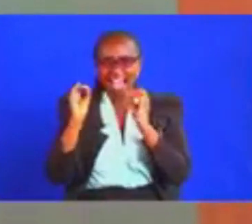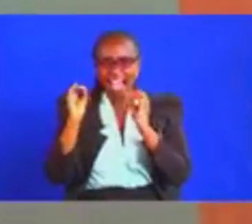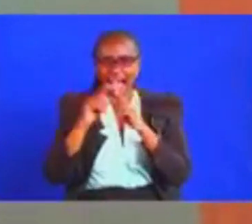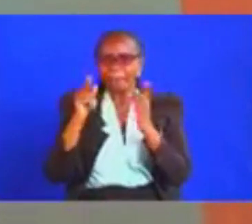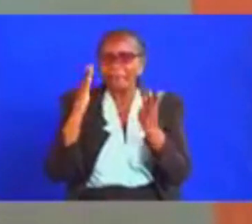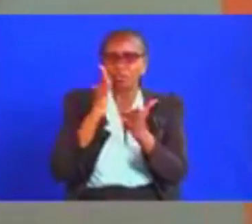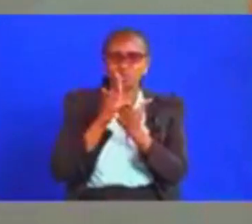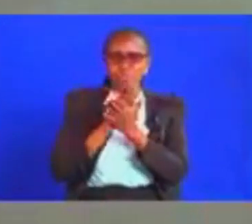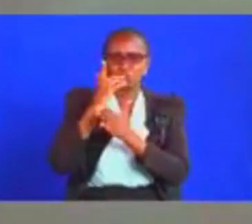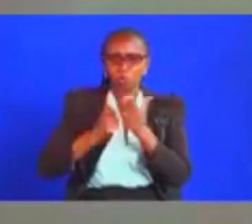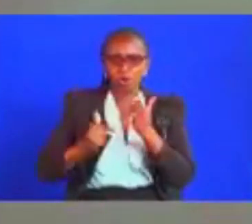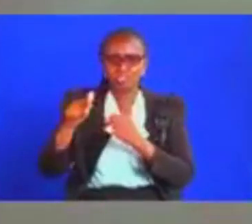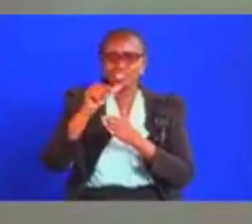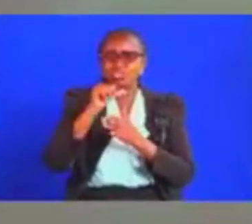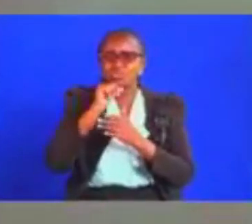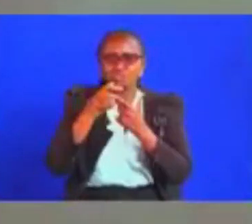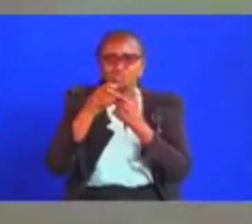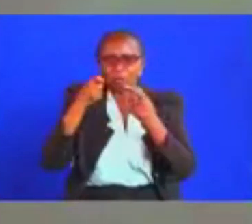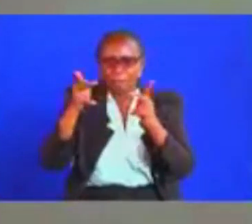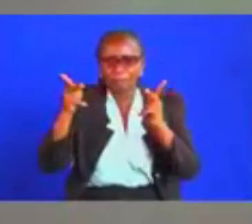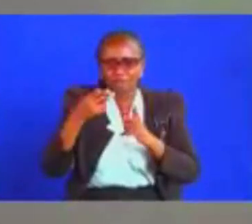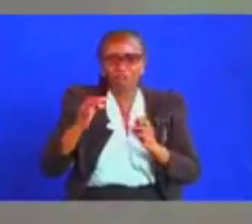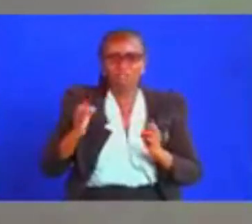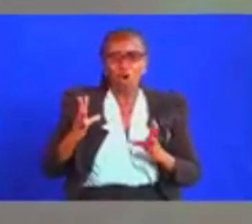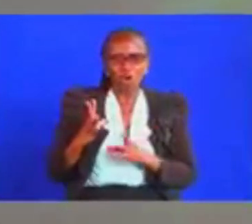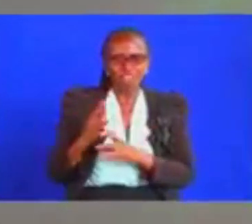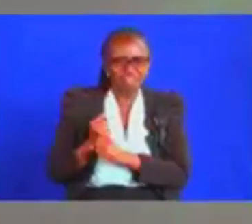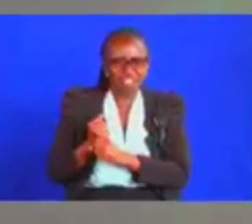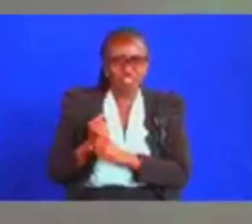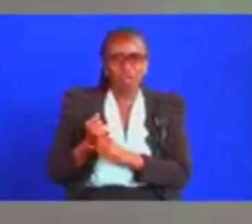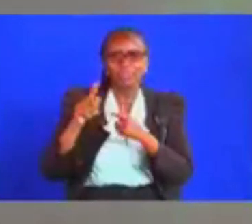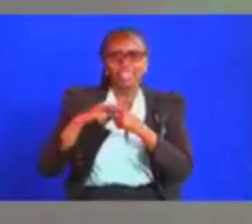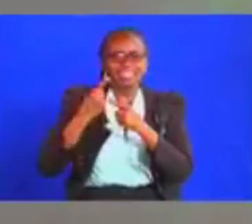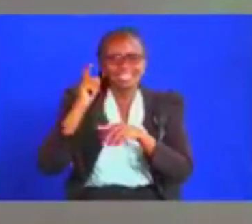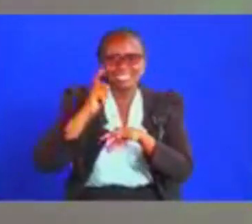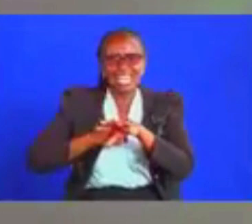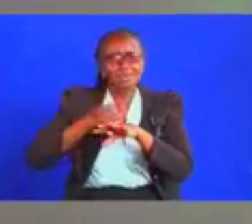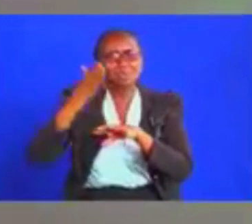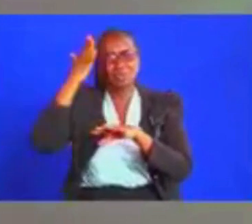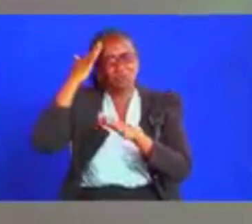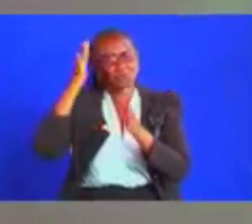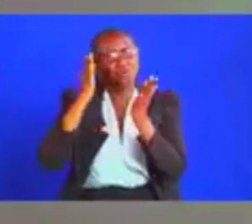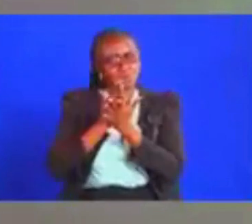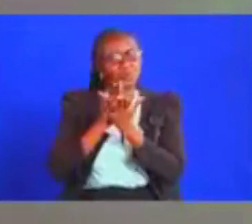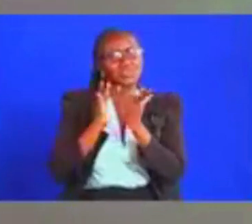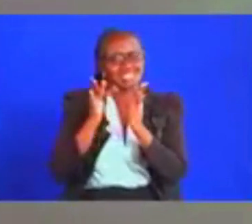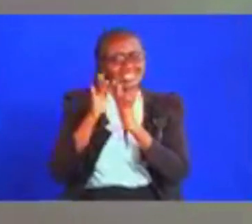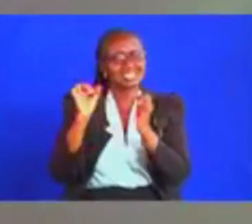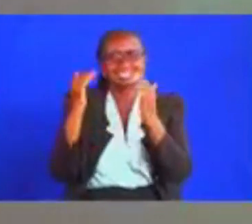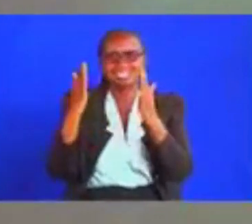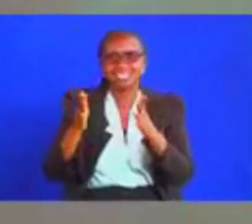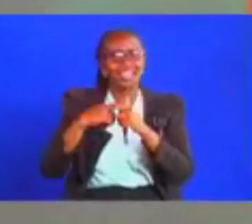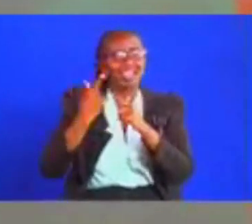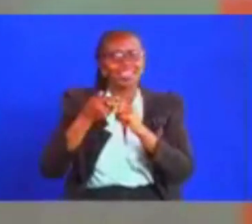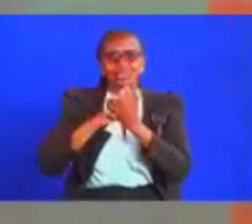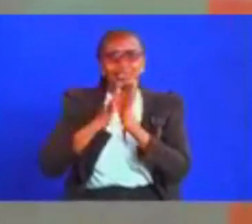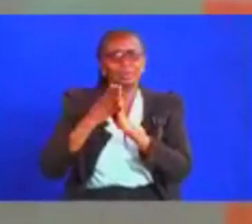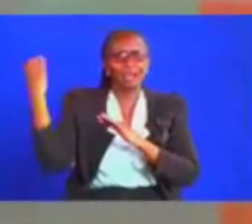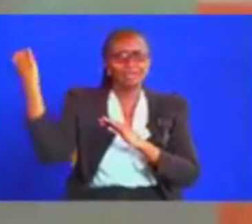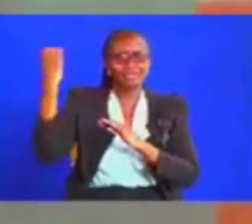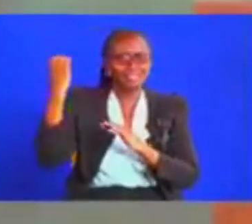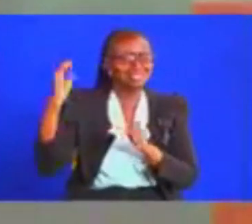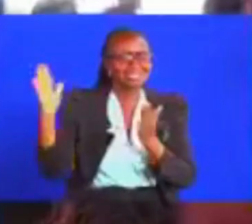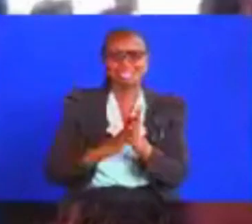truth is that it is not from a standpoint of conviction. When you know Jesus the Savior, you will become an evangelist